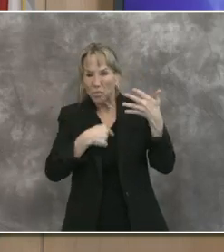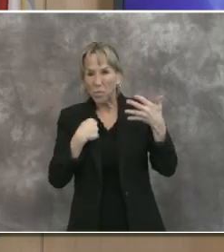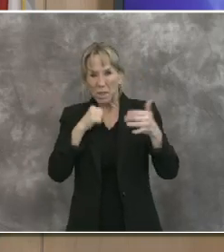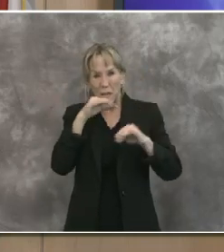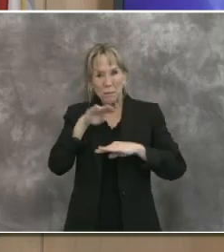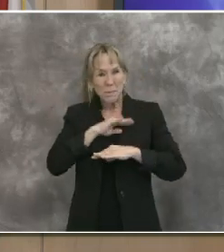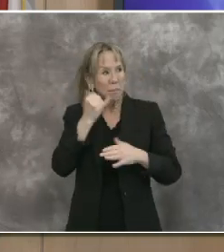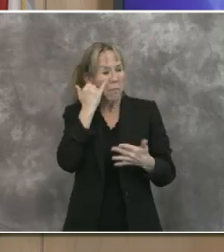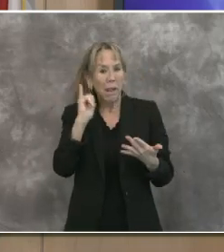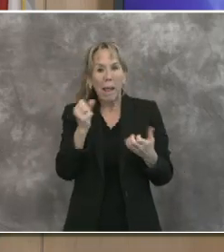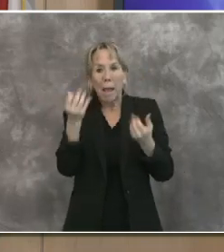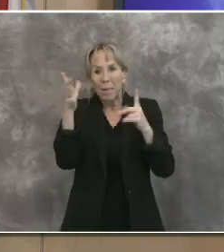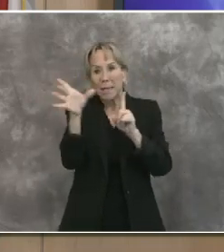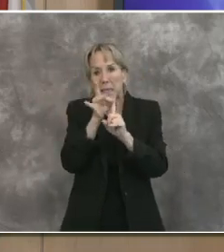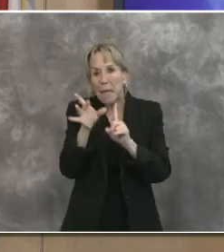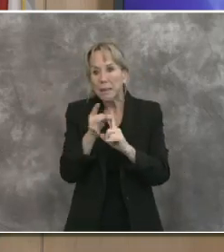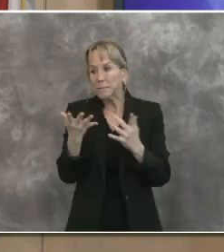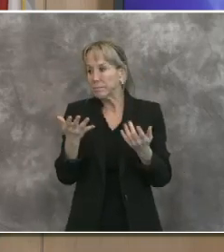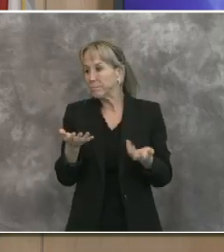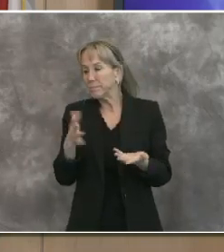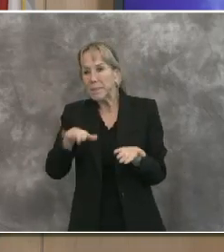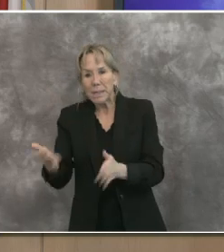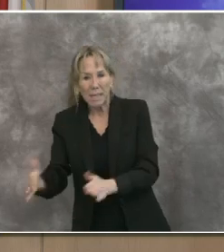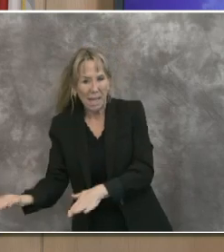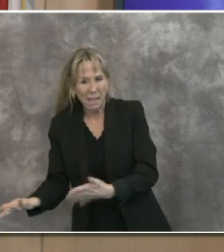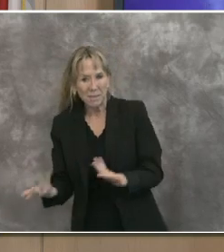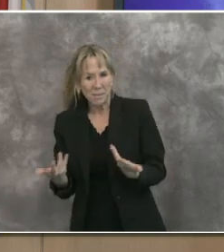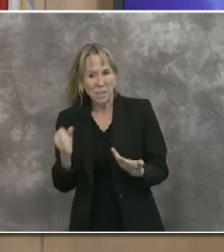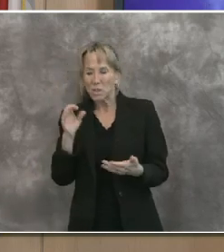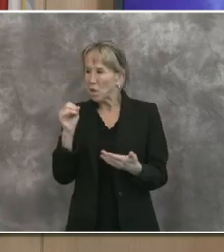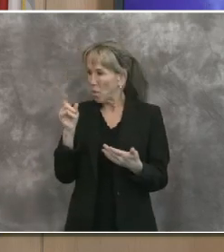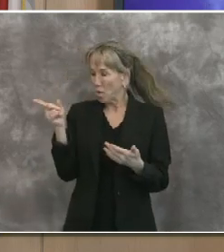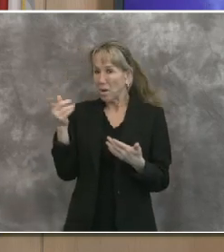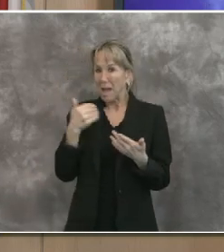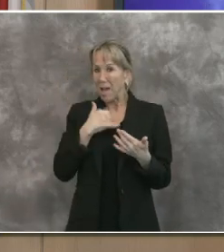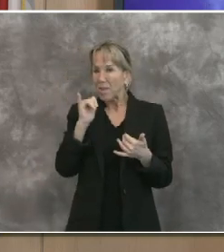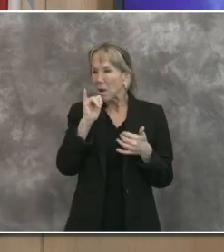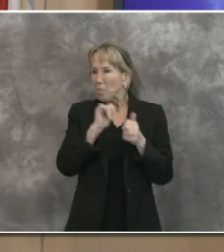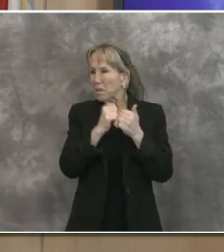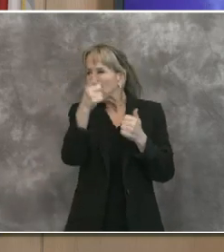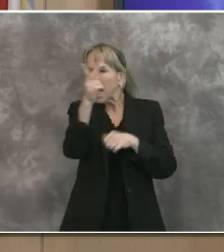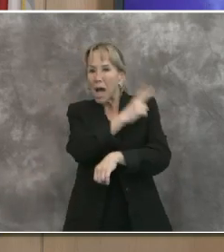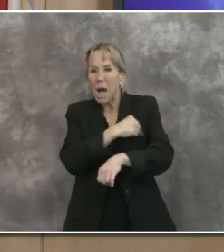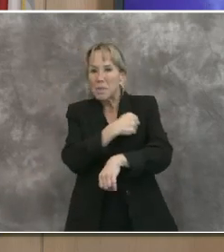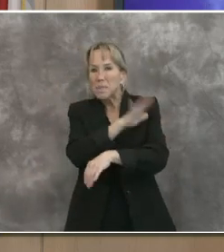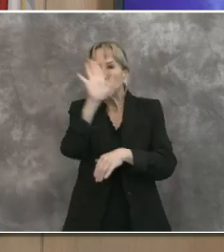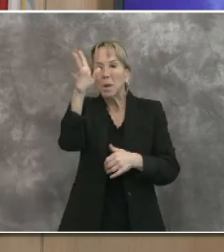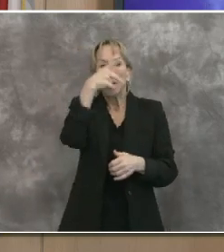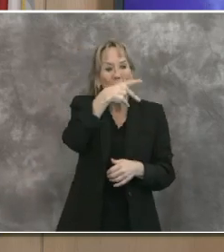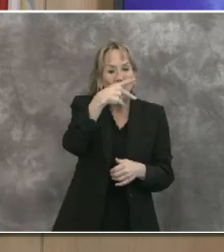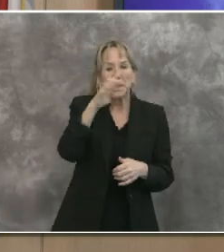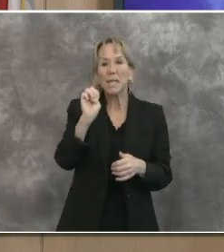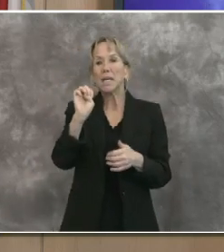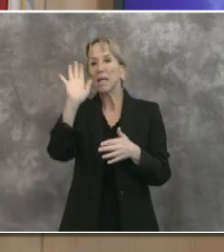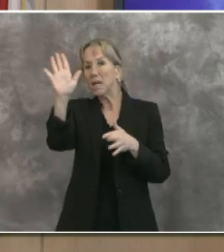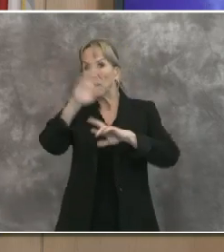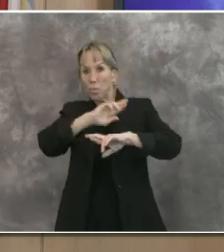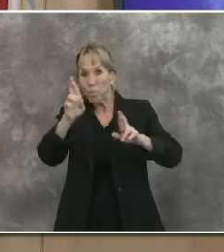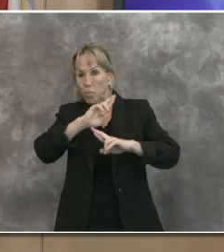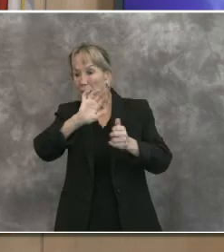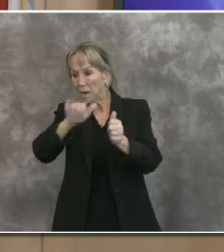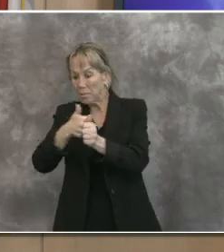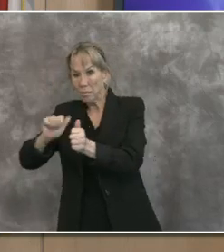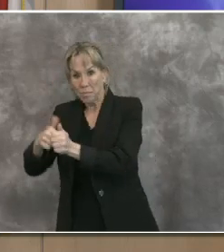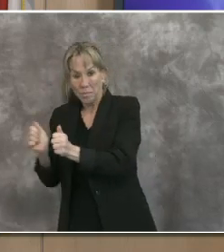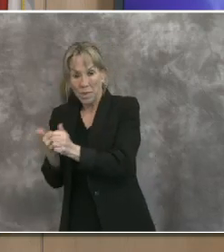as getting personal protective equipment ready, hospital readiness, where are we in terms of those criteria that would